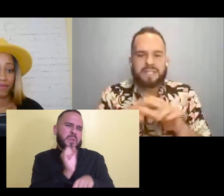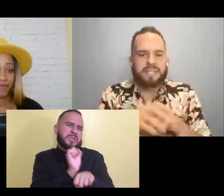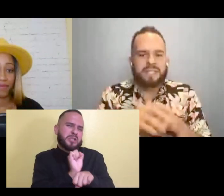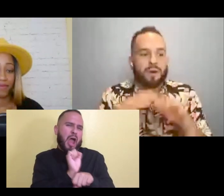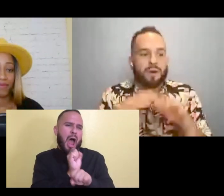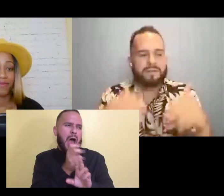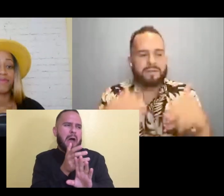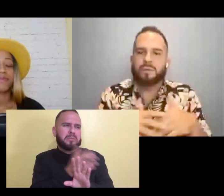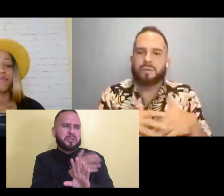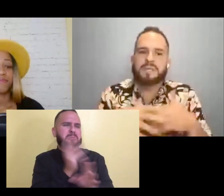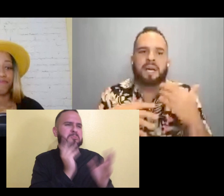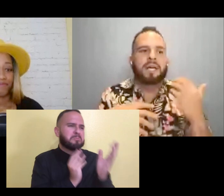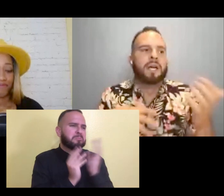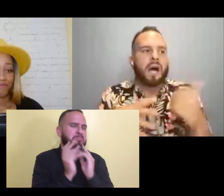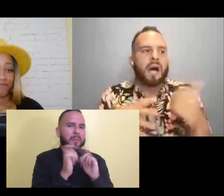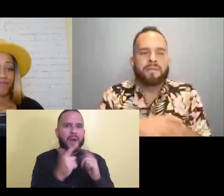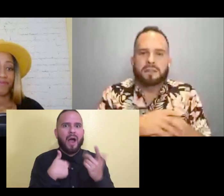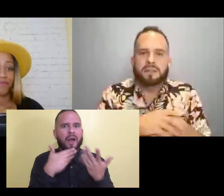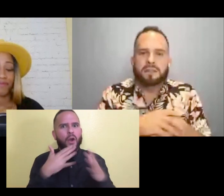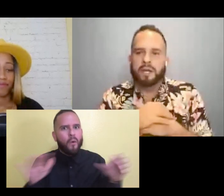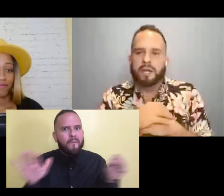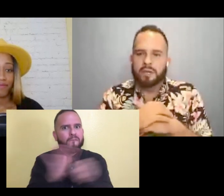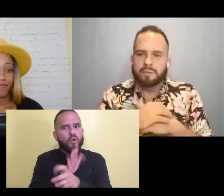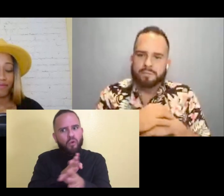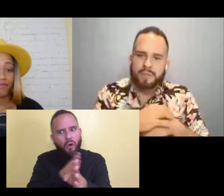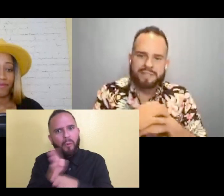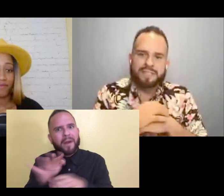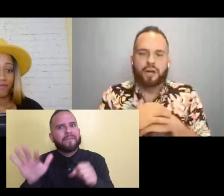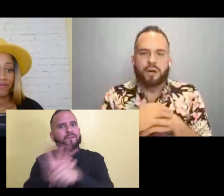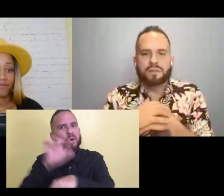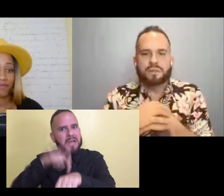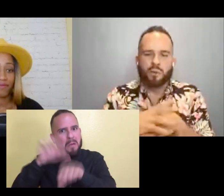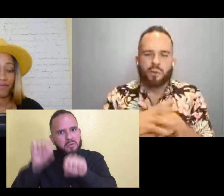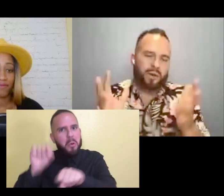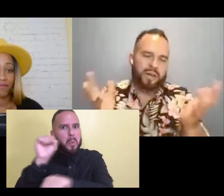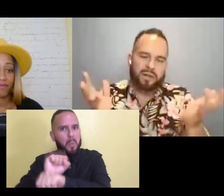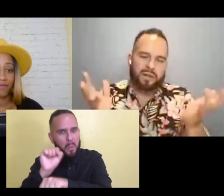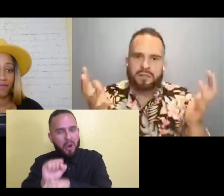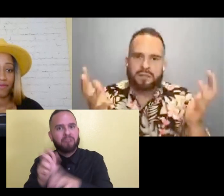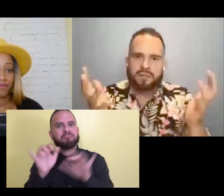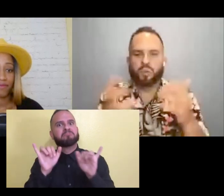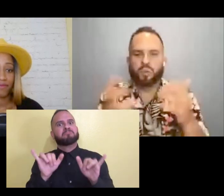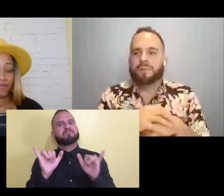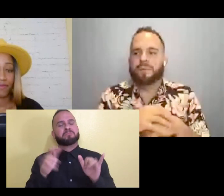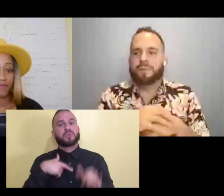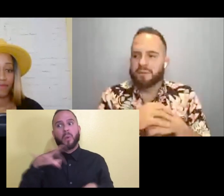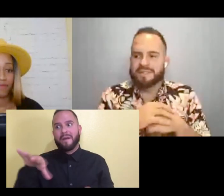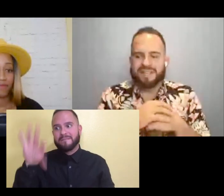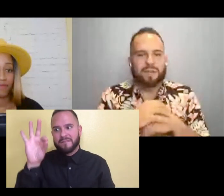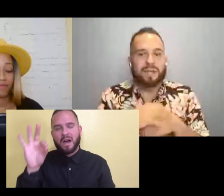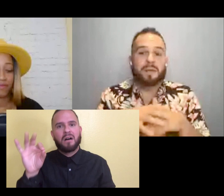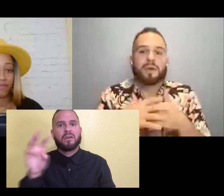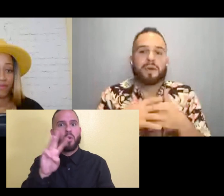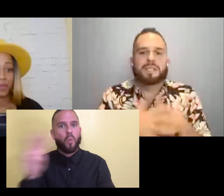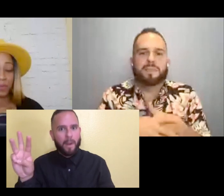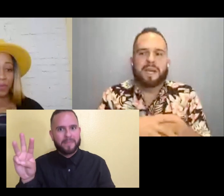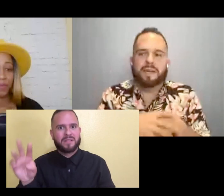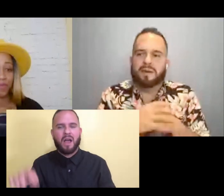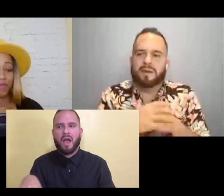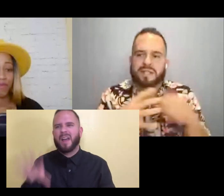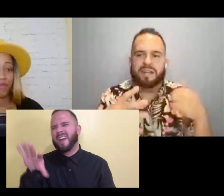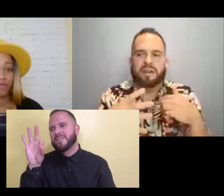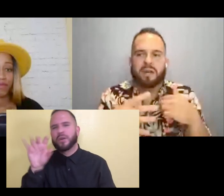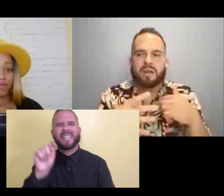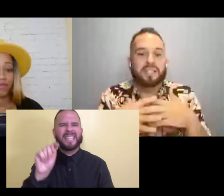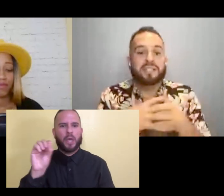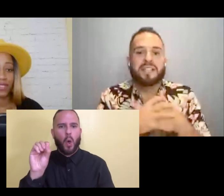of like, let me see. So I found a website. I found this one, a TO tour operator. It's a tour company that was like, we need someone in Spain,